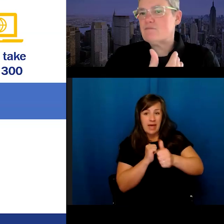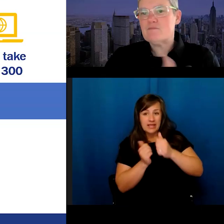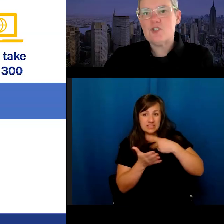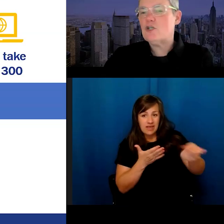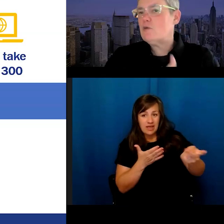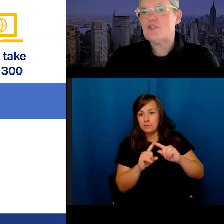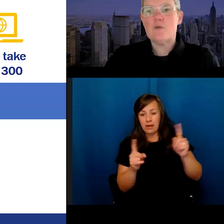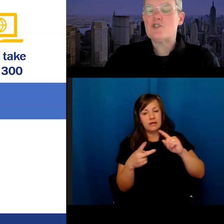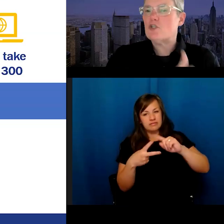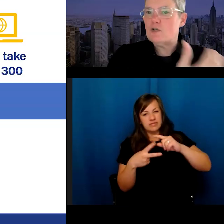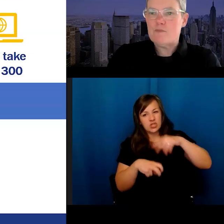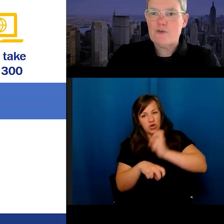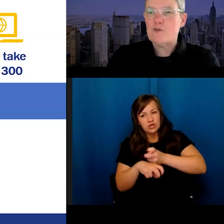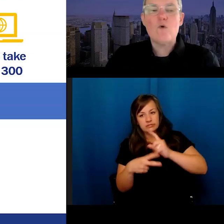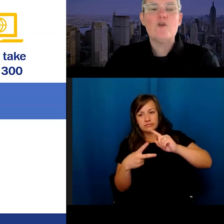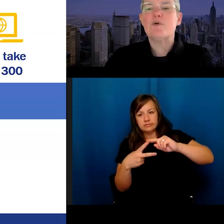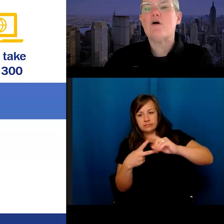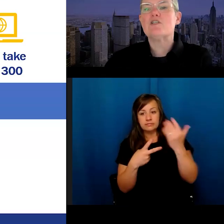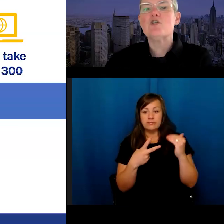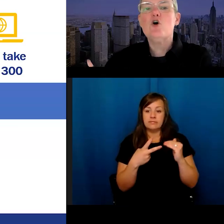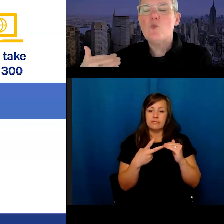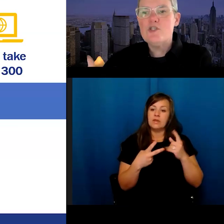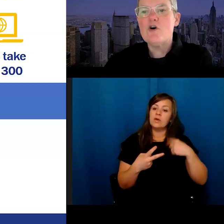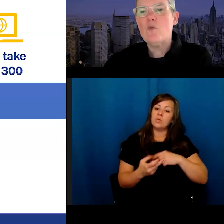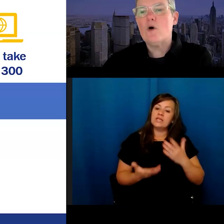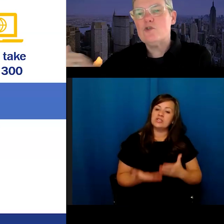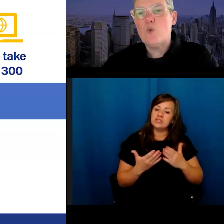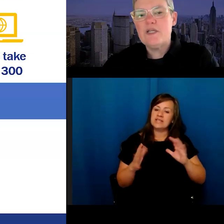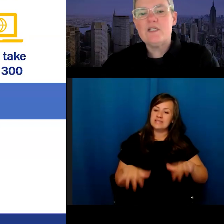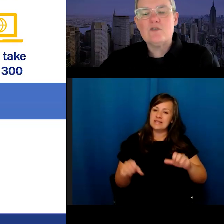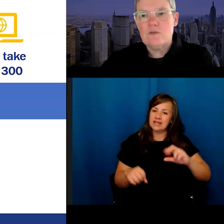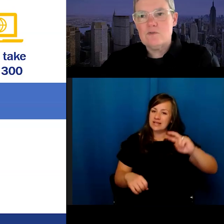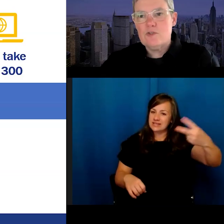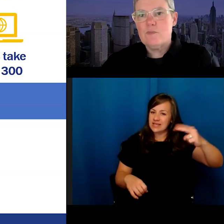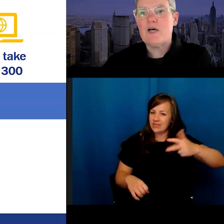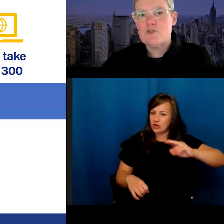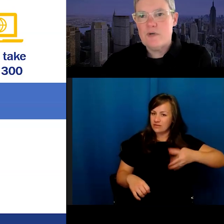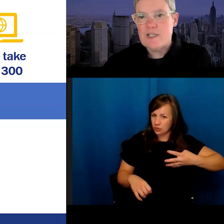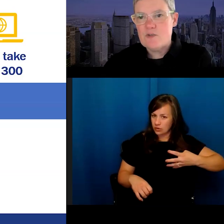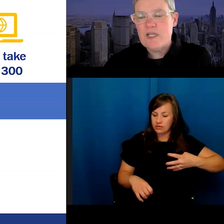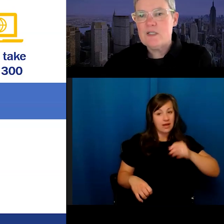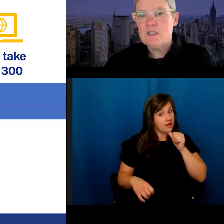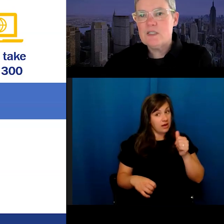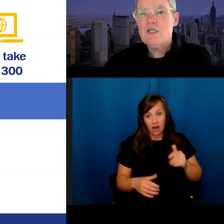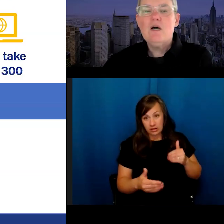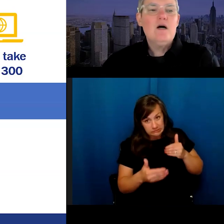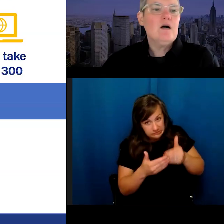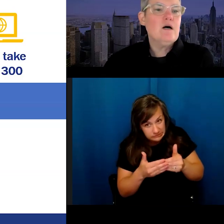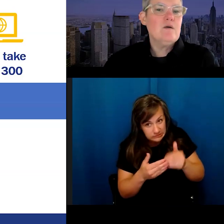second term, summer term, third or fourth, because we don't want you waiting till you're about to graduate,